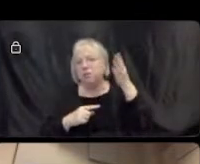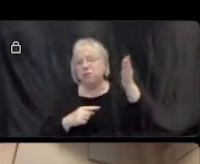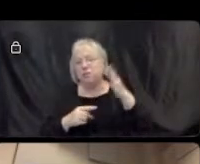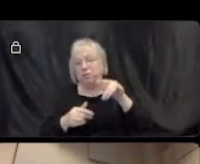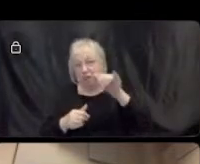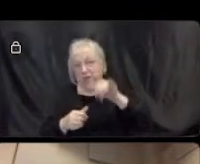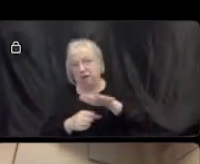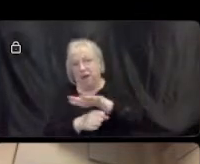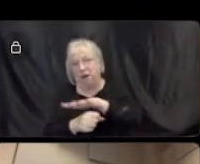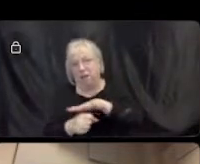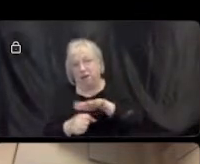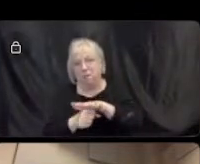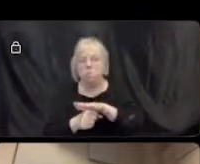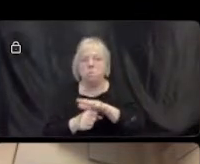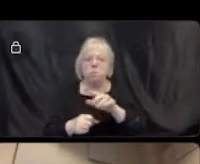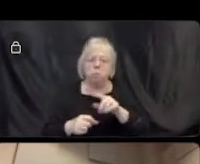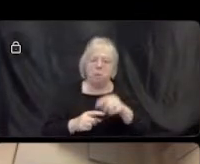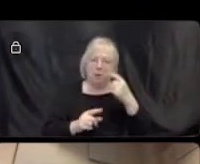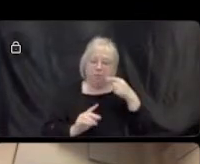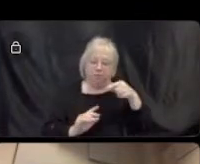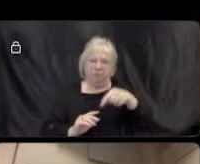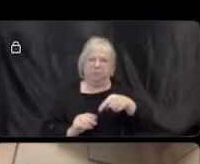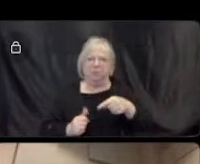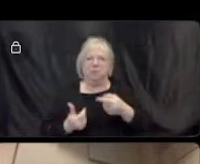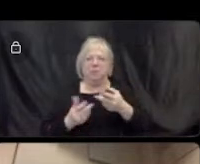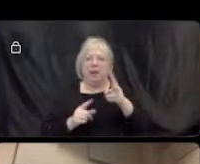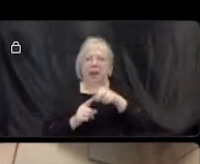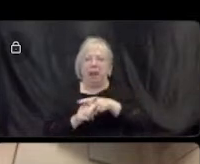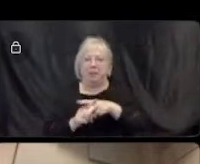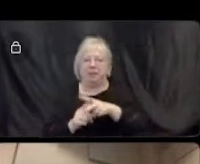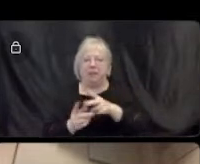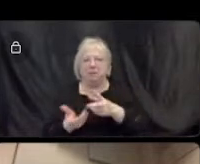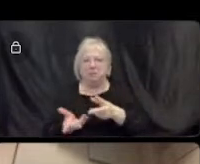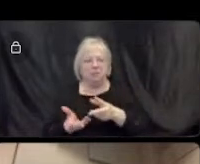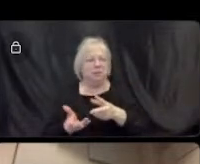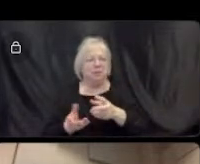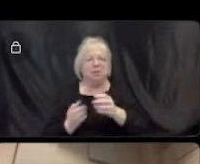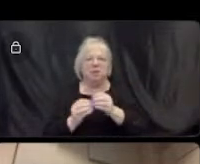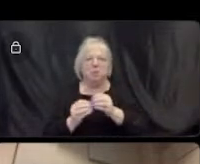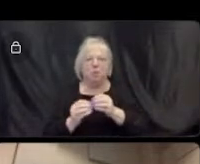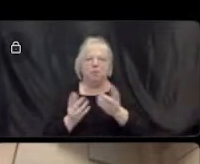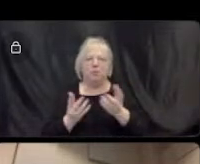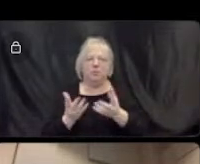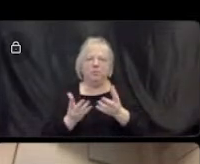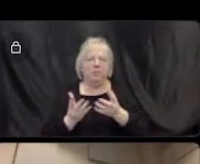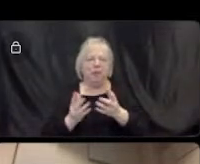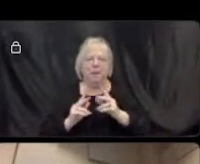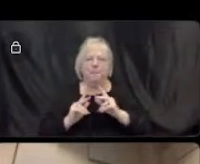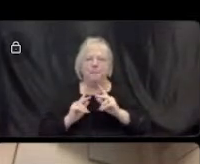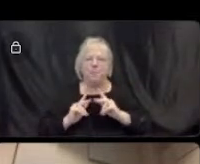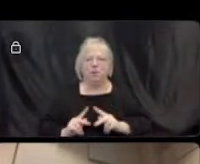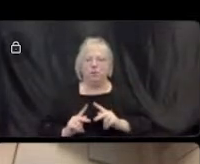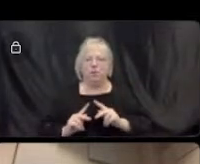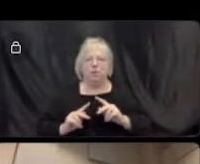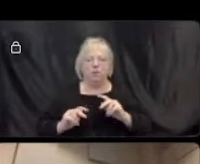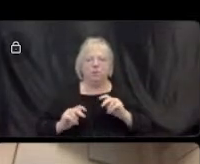I think that this is a kind of a personal spur of the moment